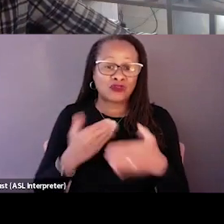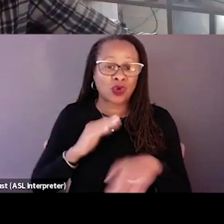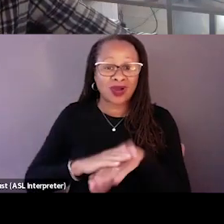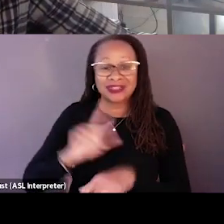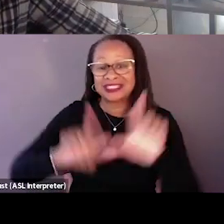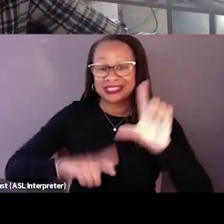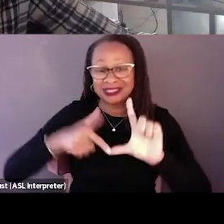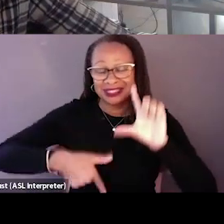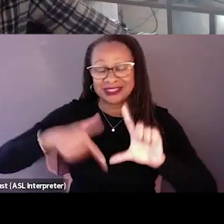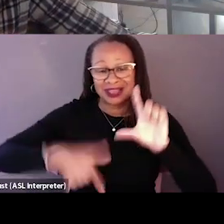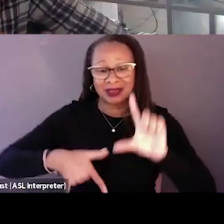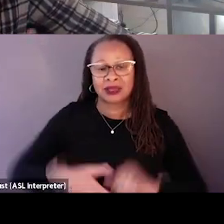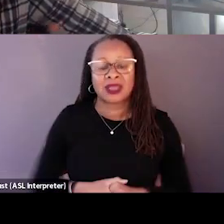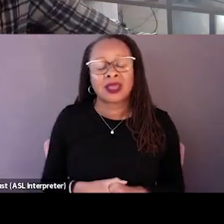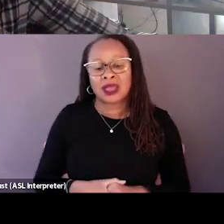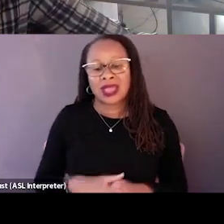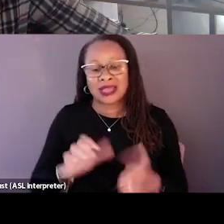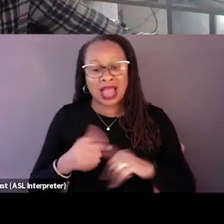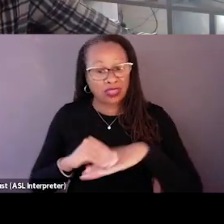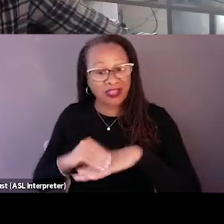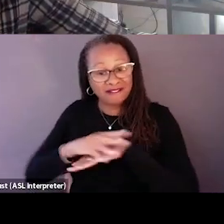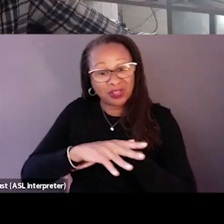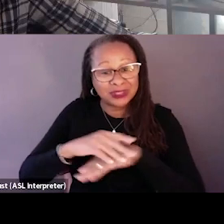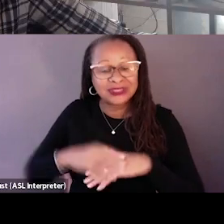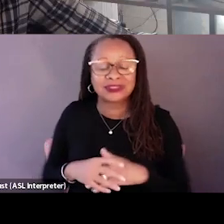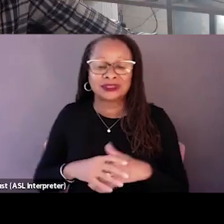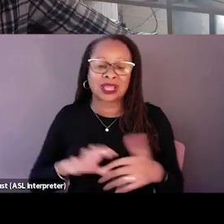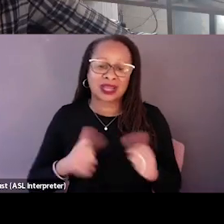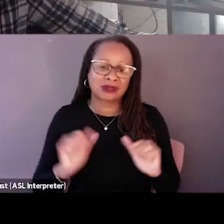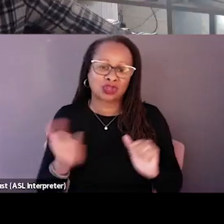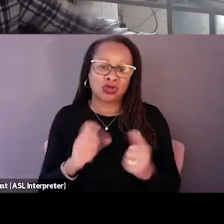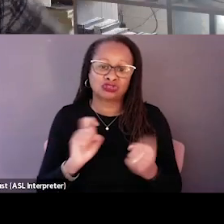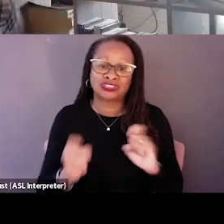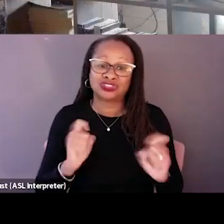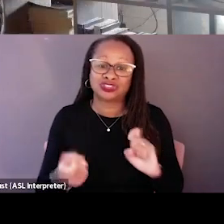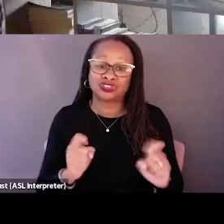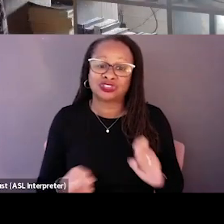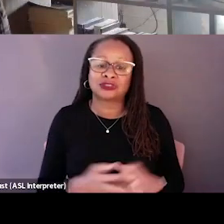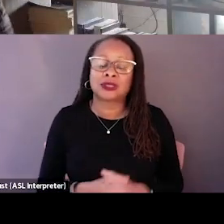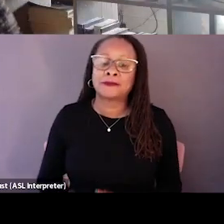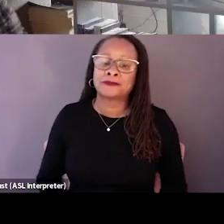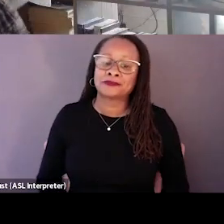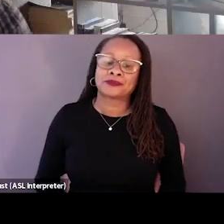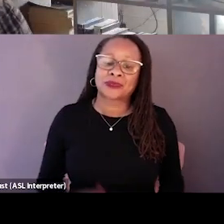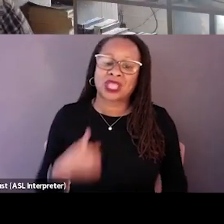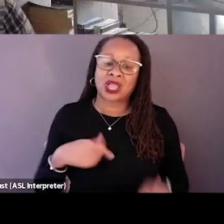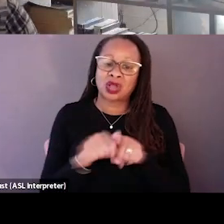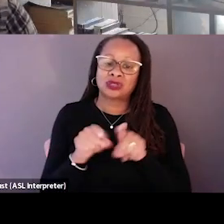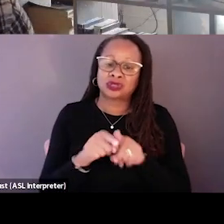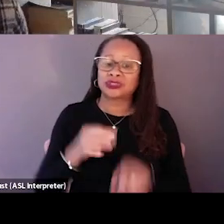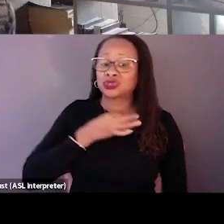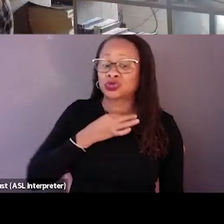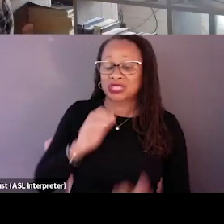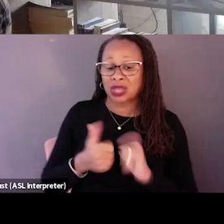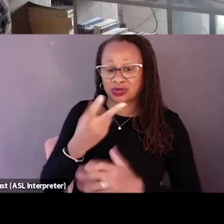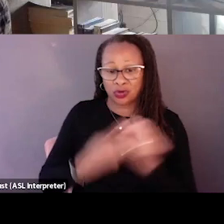how the influences and how it's all been changing. I also was just curious how you